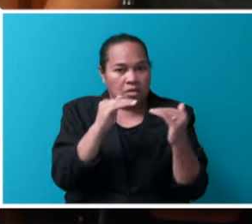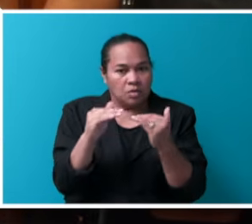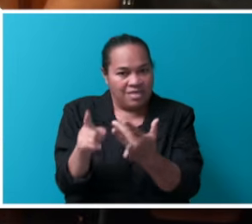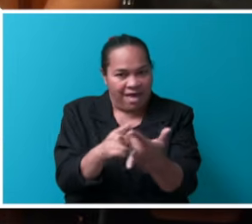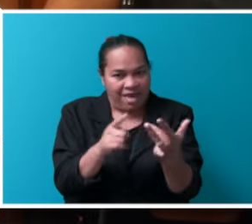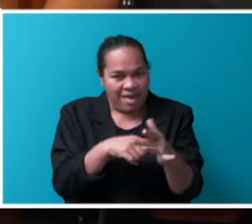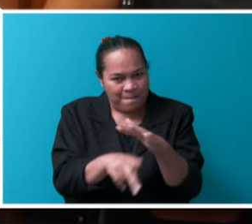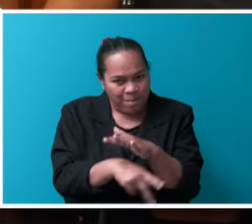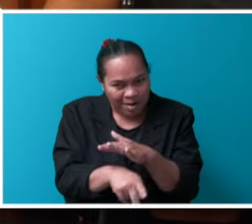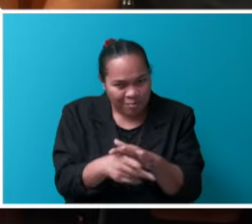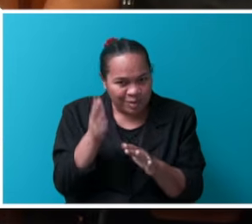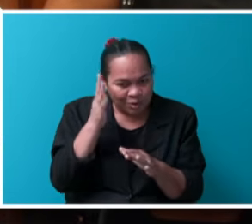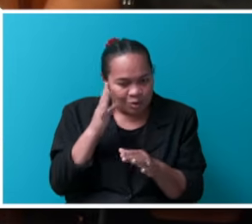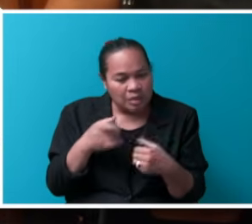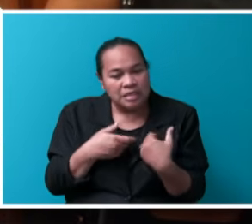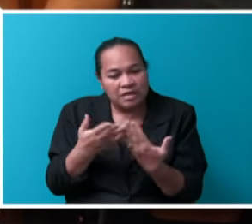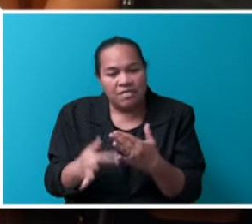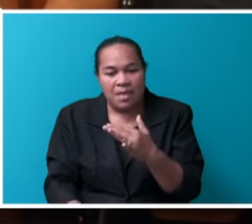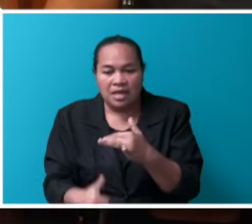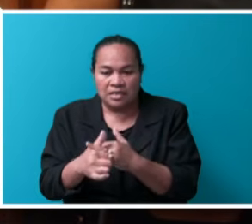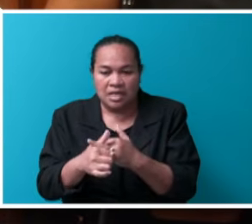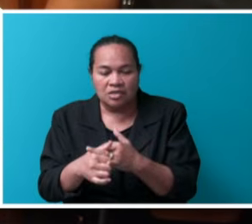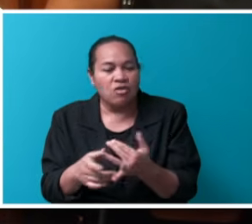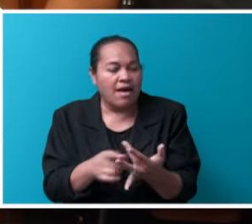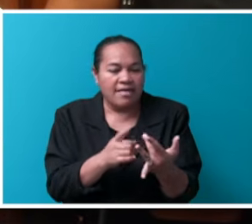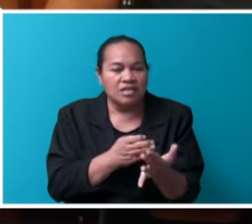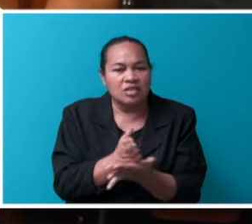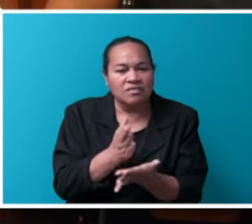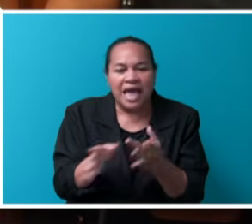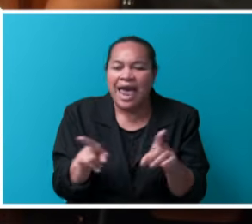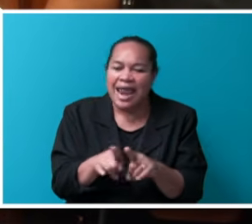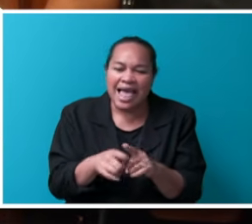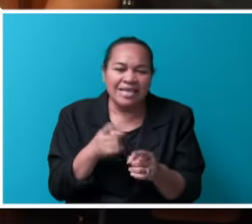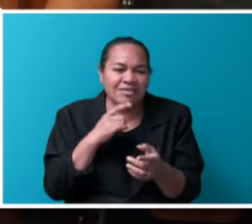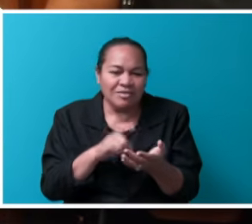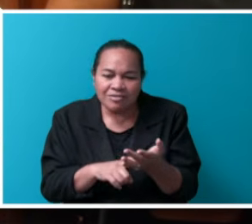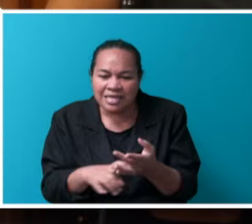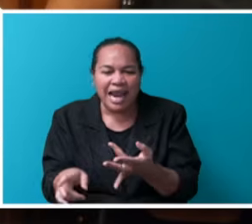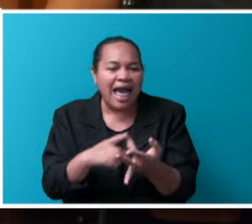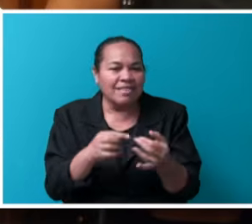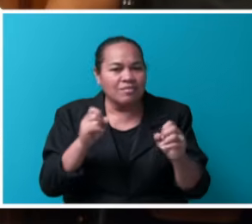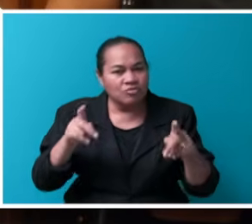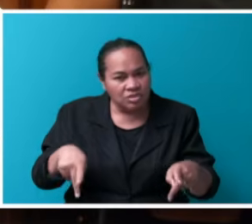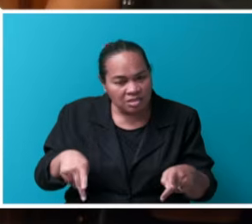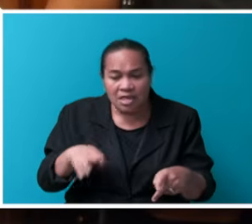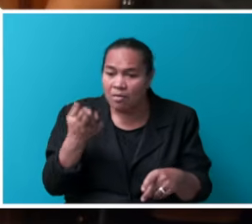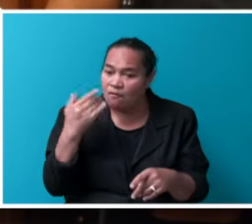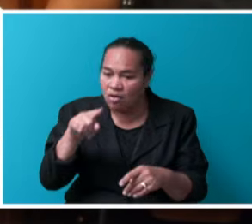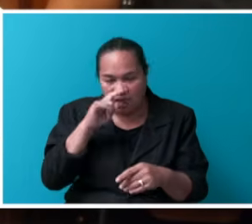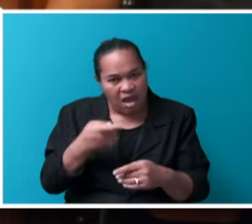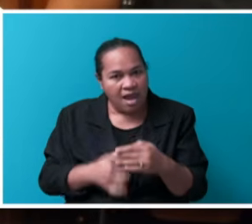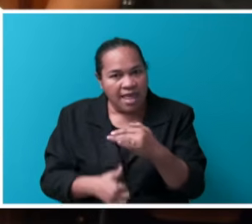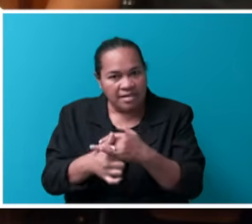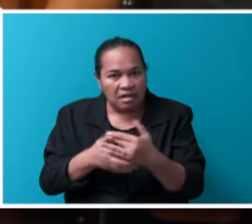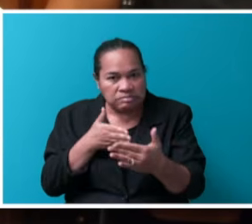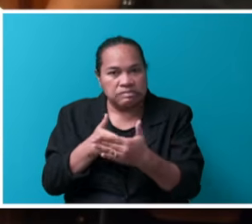staff and granting them access to financial services such as loans and mortgages, opportunities that were previously inaccessible.